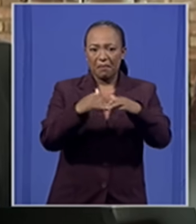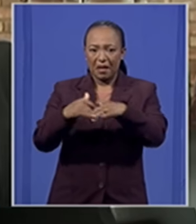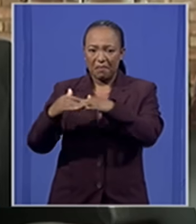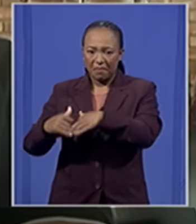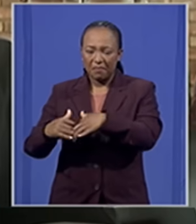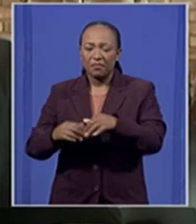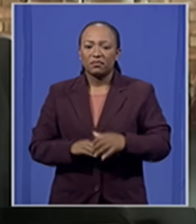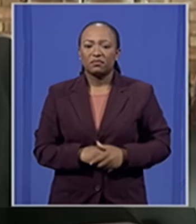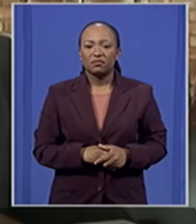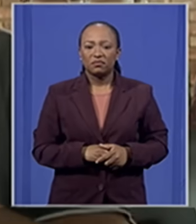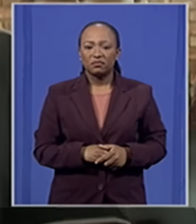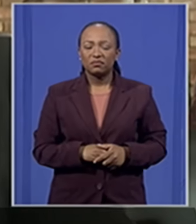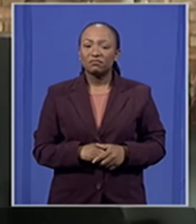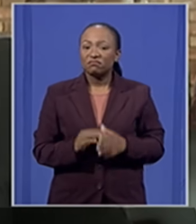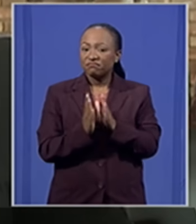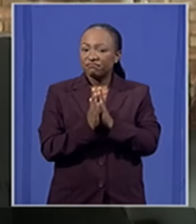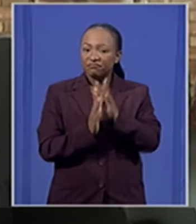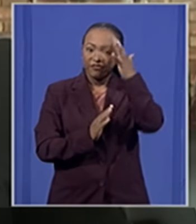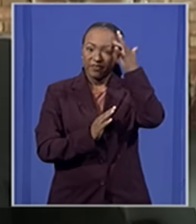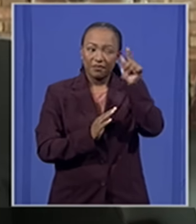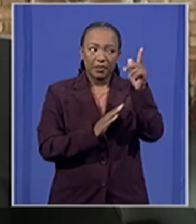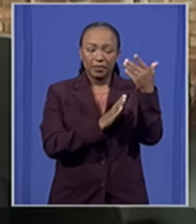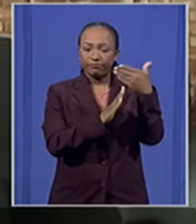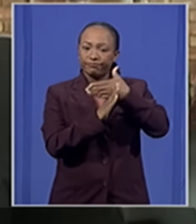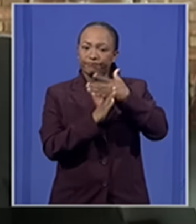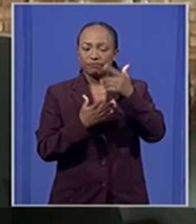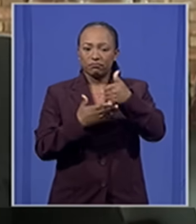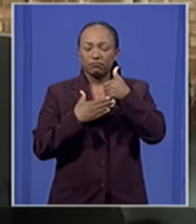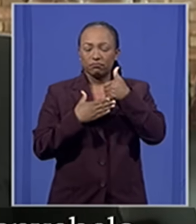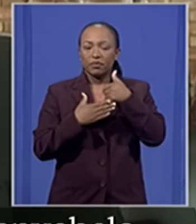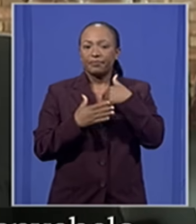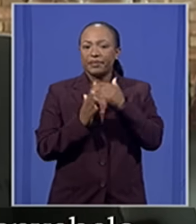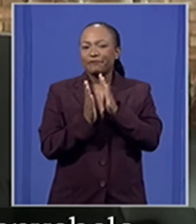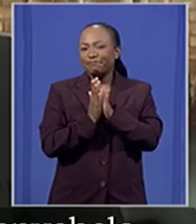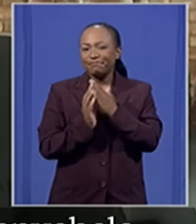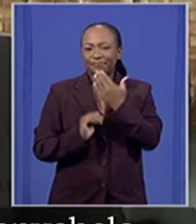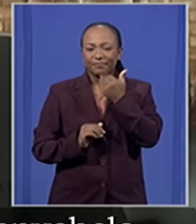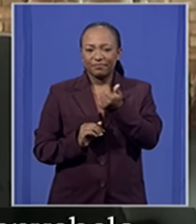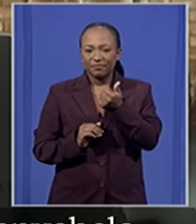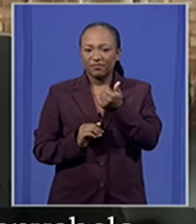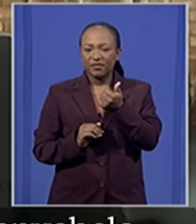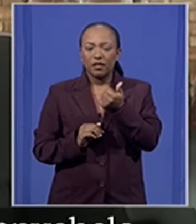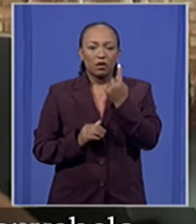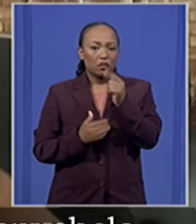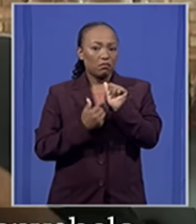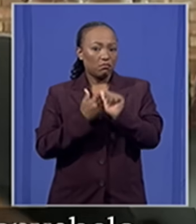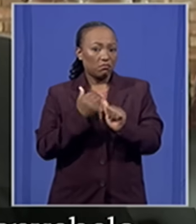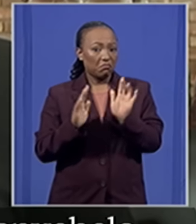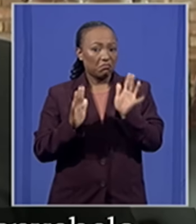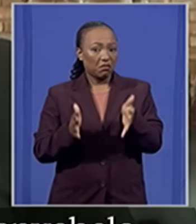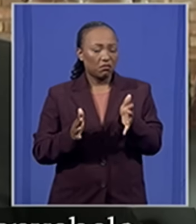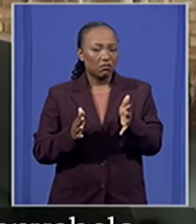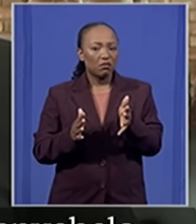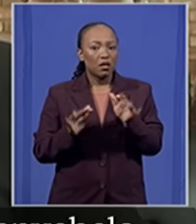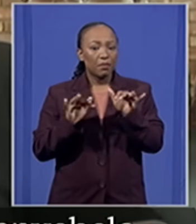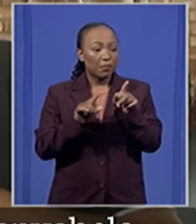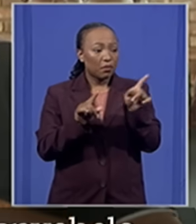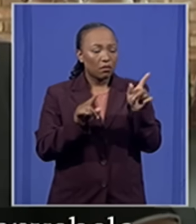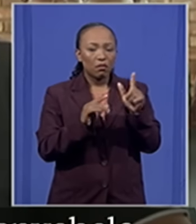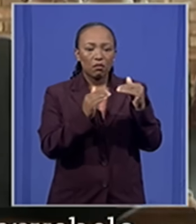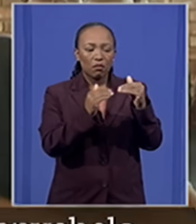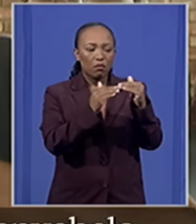a ba tsenelele o go kgonagala re kgopela gore go sekega fela tekano ya kgwedi batho ba rena ba thubetsweng ba